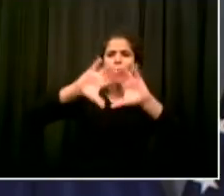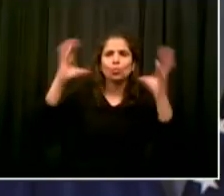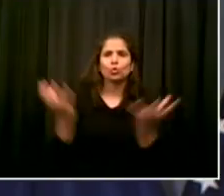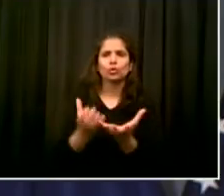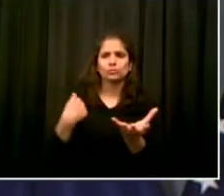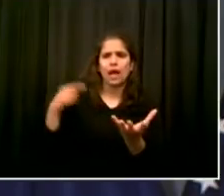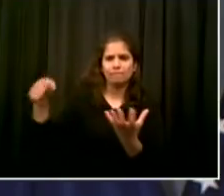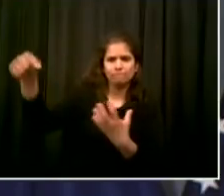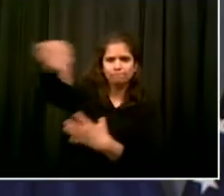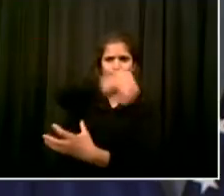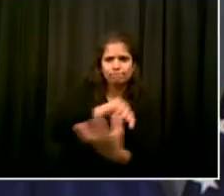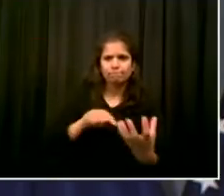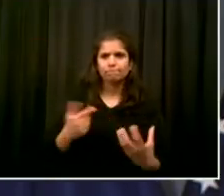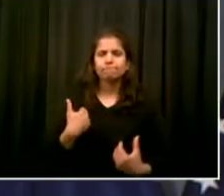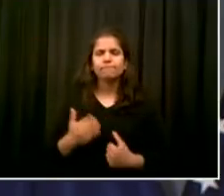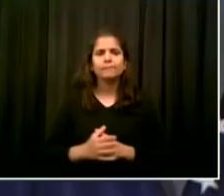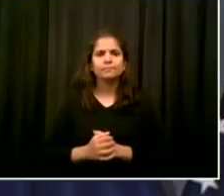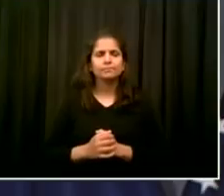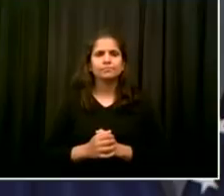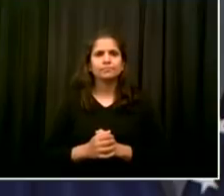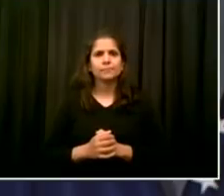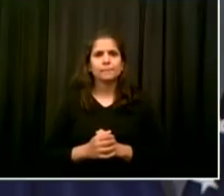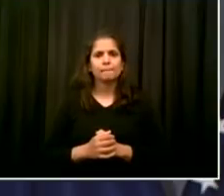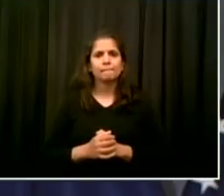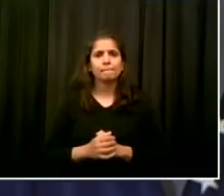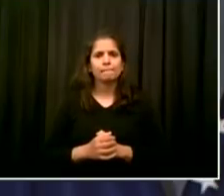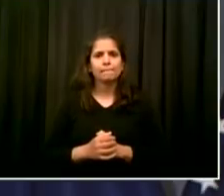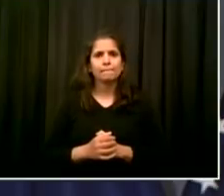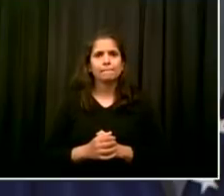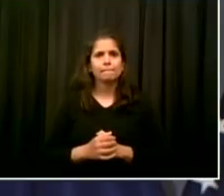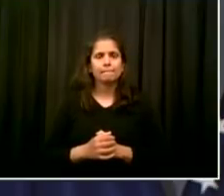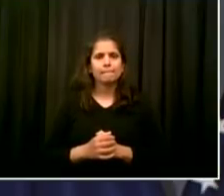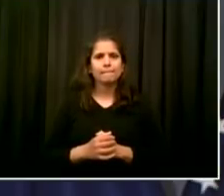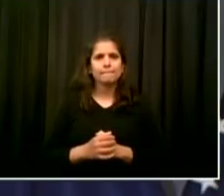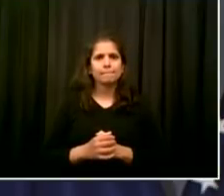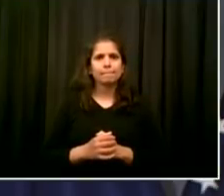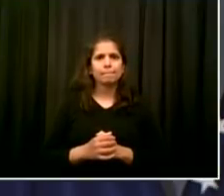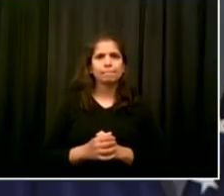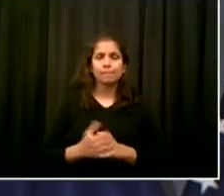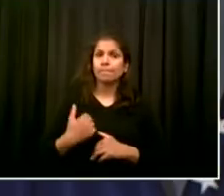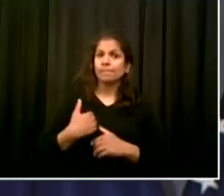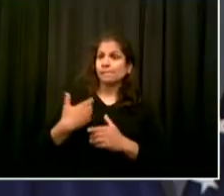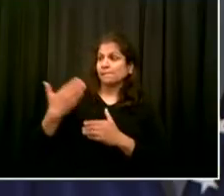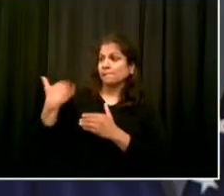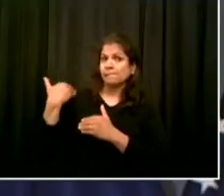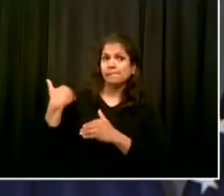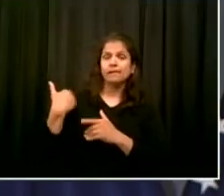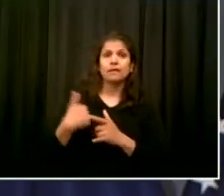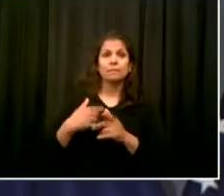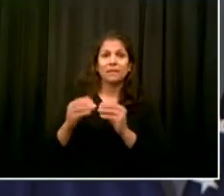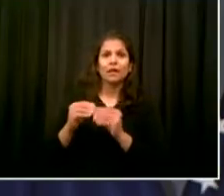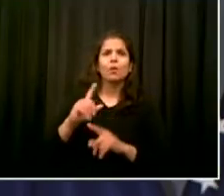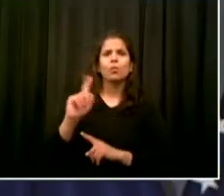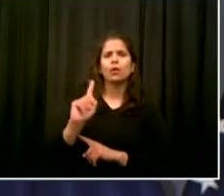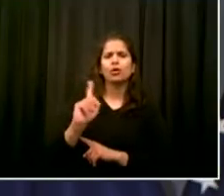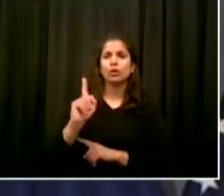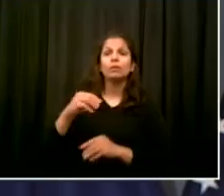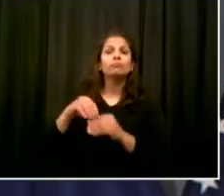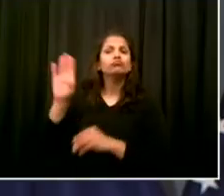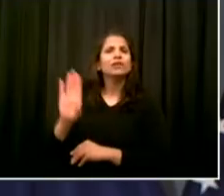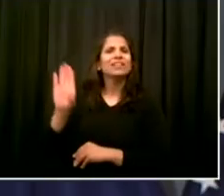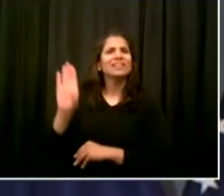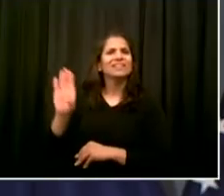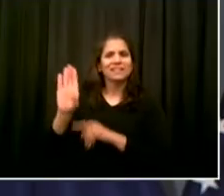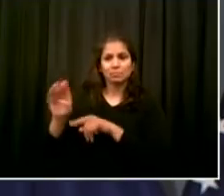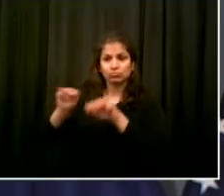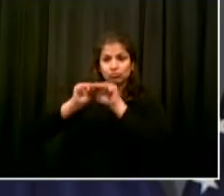got together at the Brooklyn Museum in Brooklyn to celebrate the stats at that time. Mm-hmm. That, you